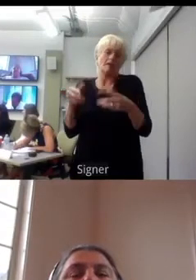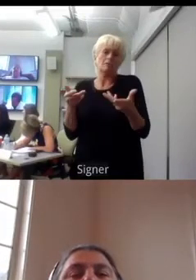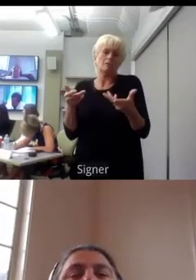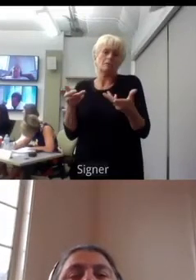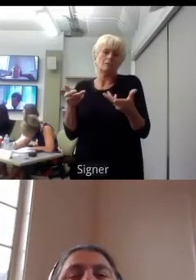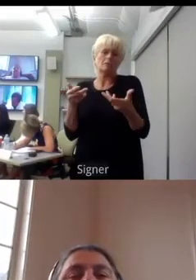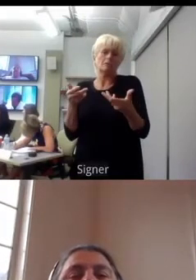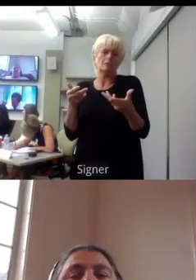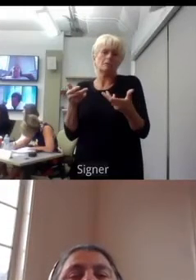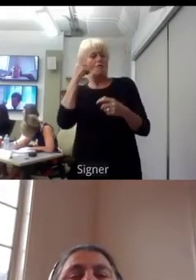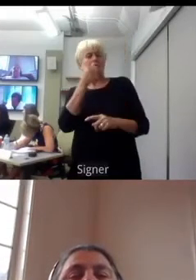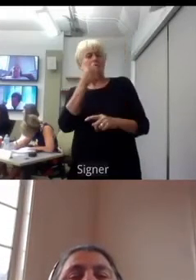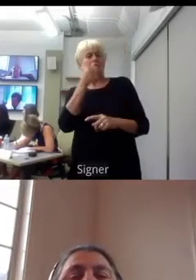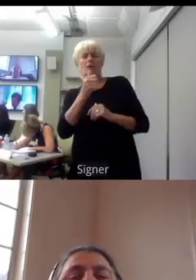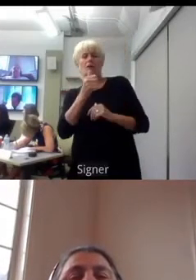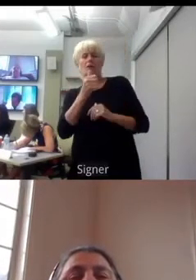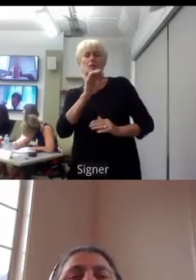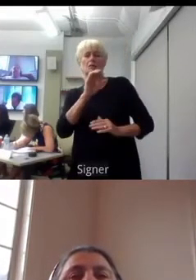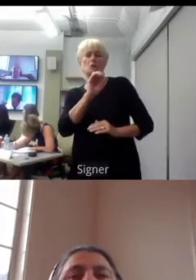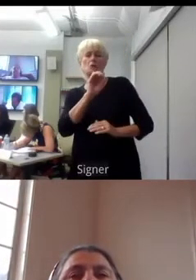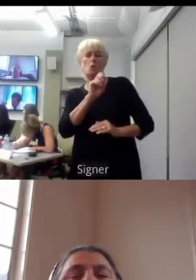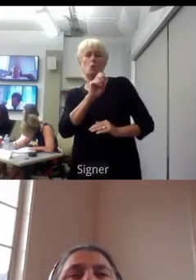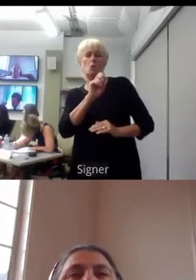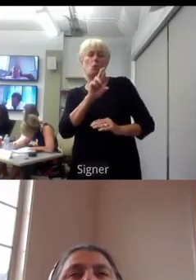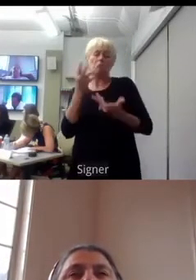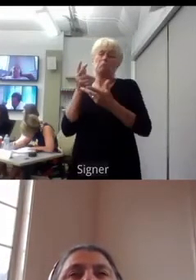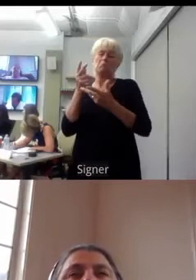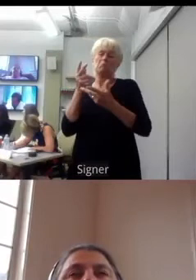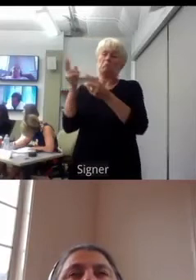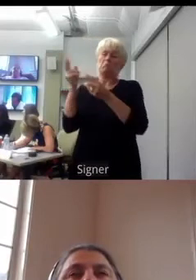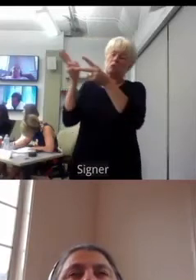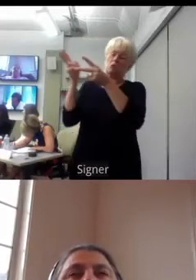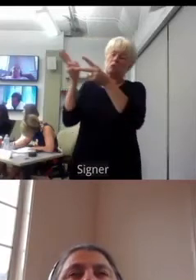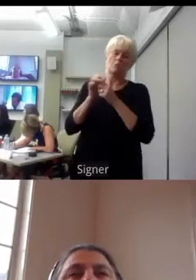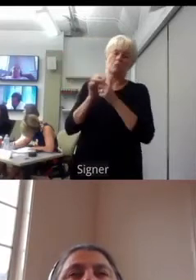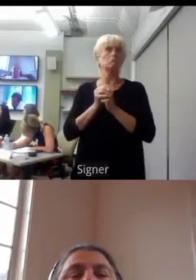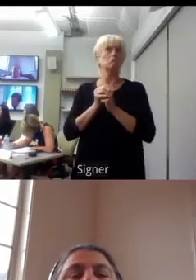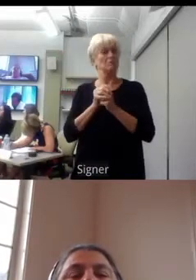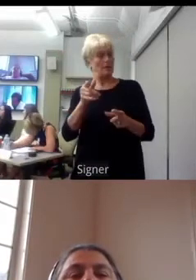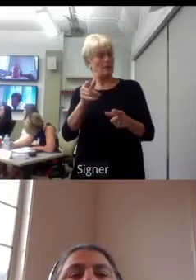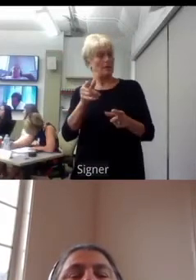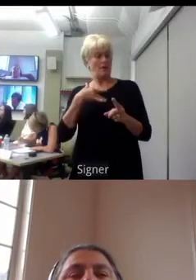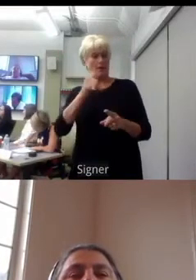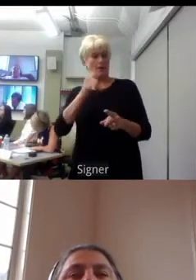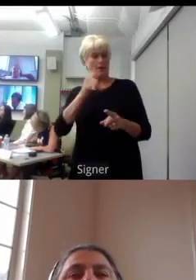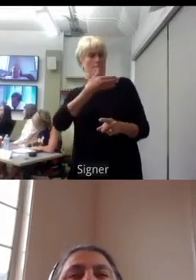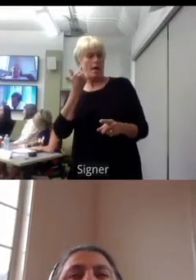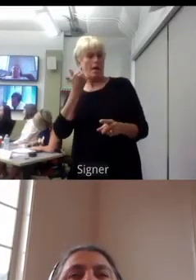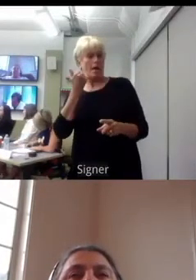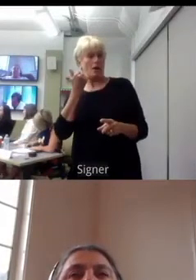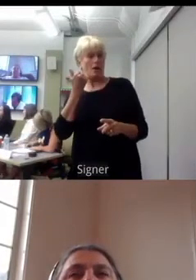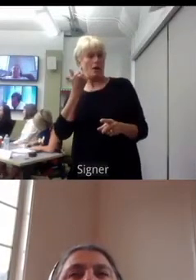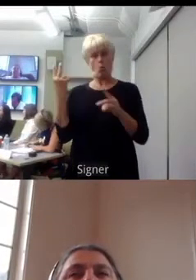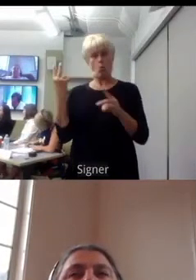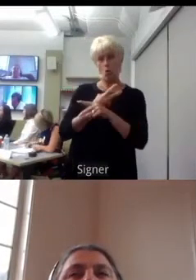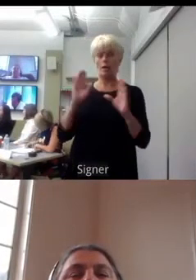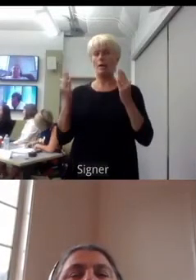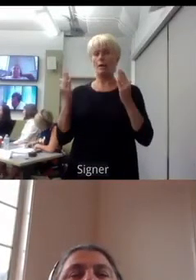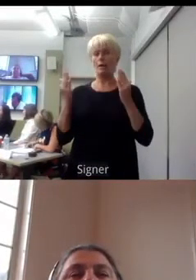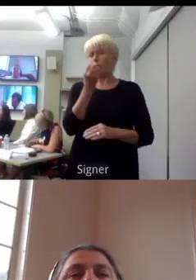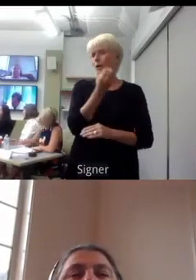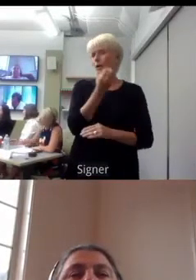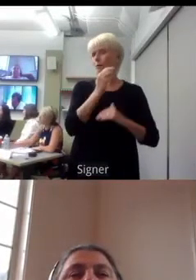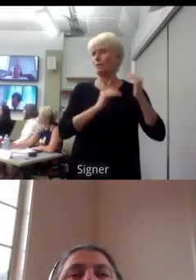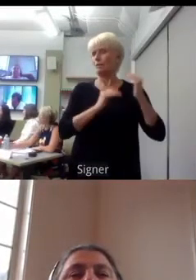it. Is it better or worse than the Ontario Building Code for accessibility? Well,